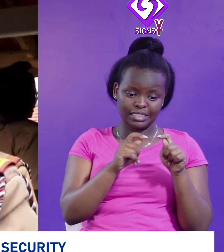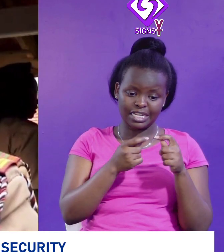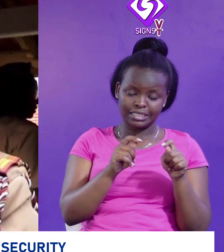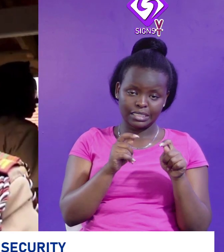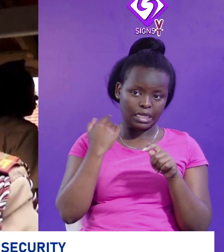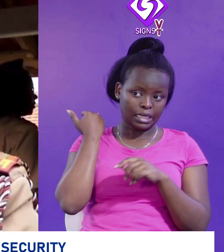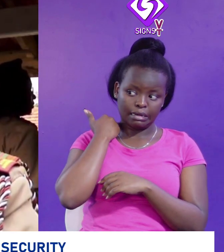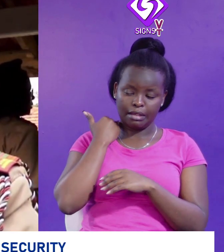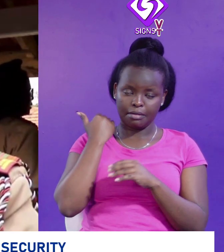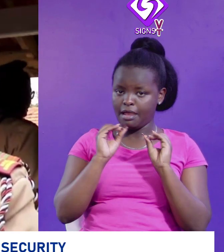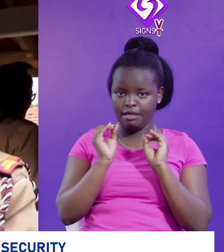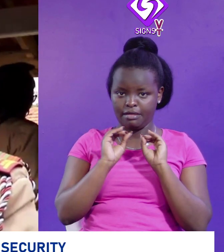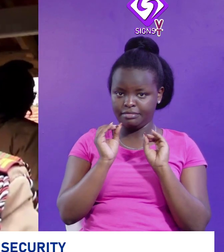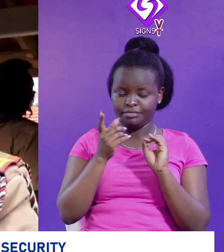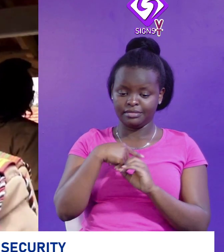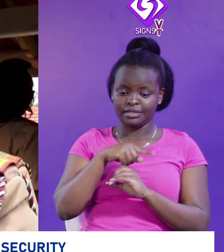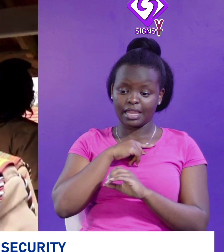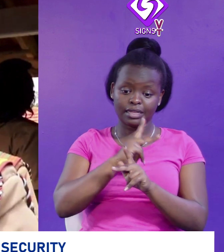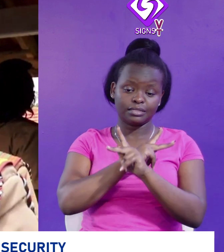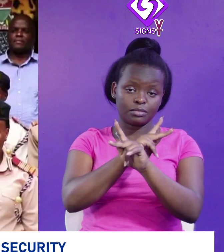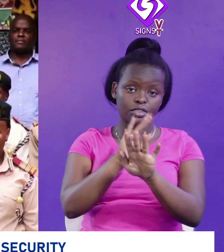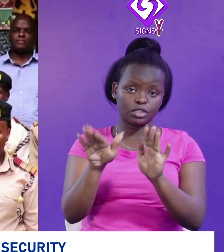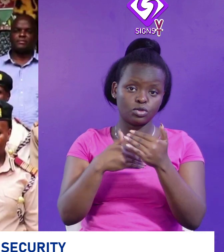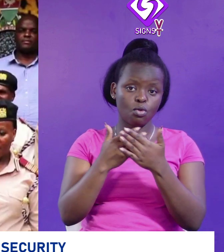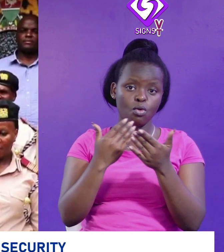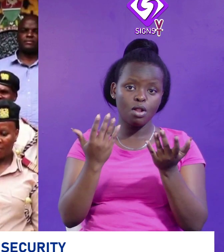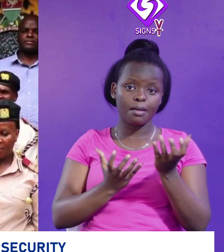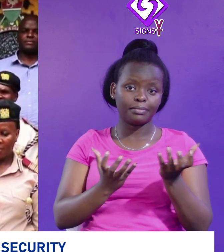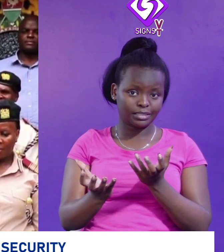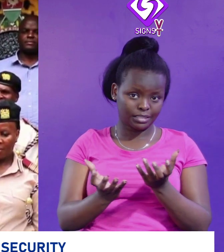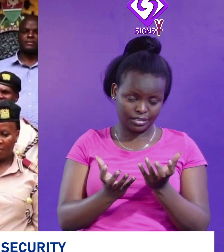crime. We are going to protect all the visitors.